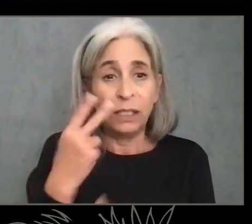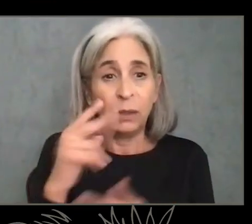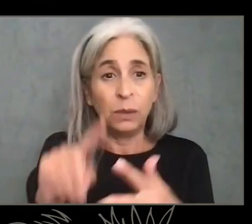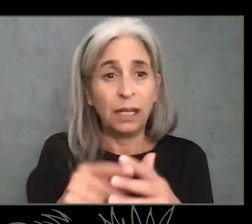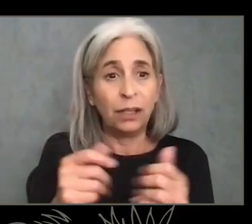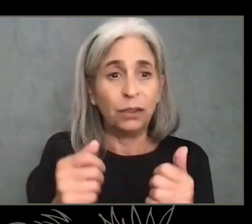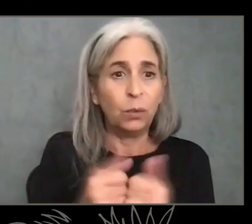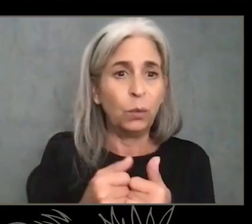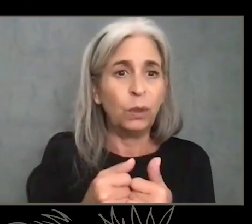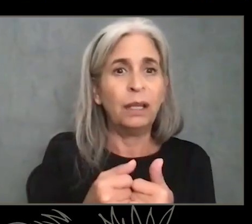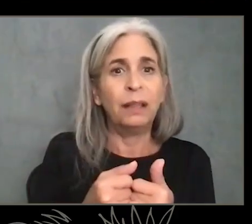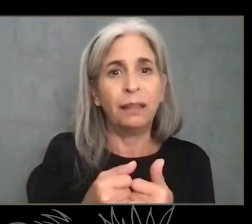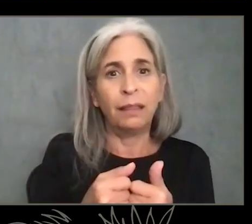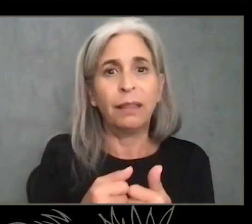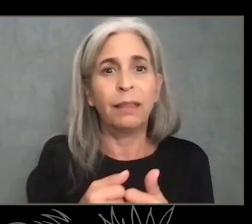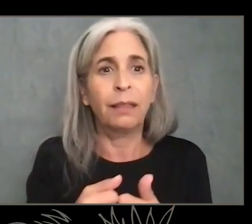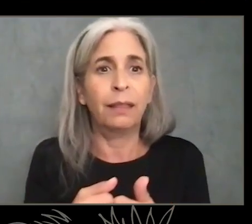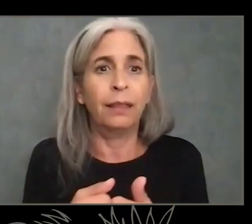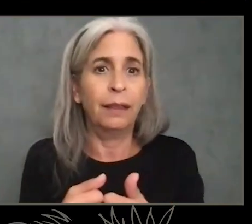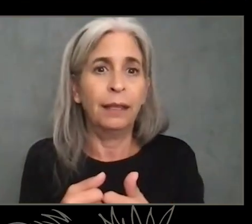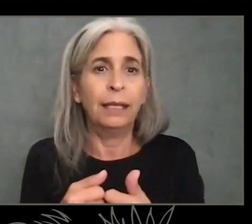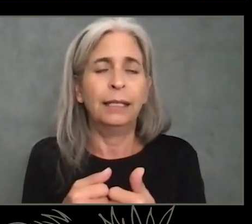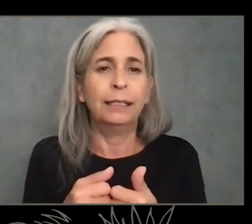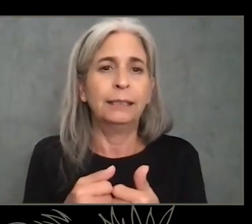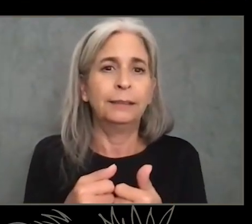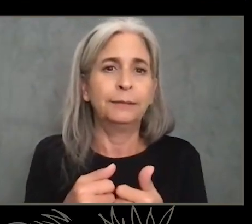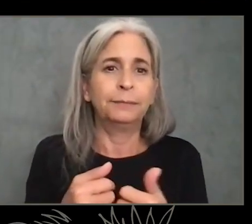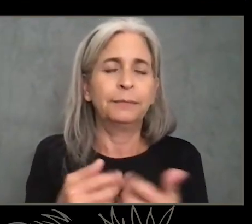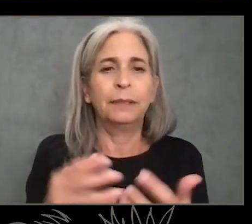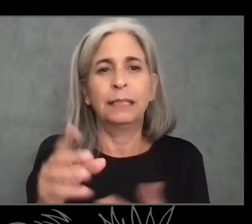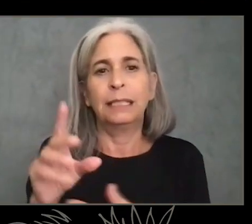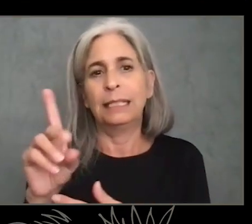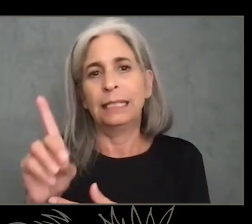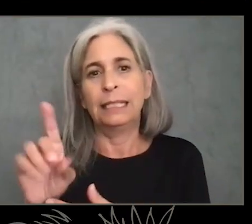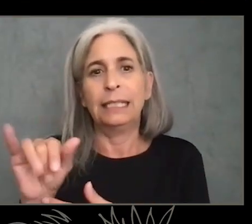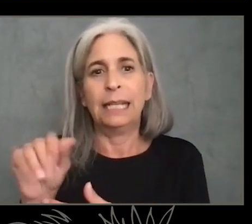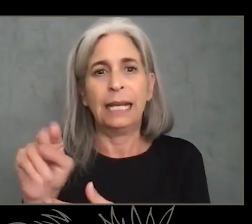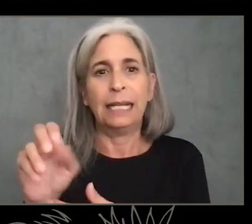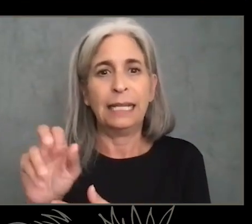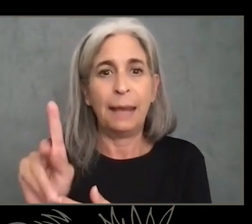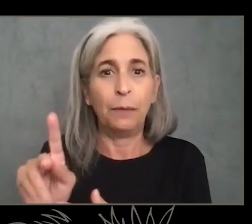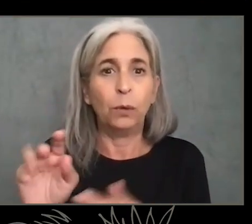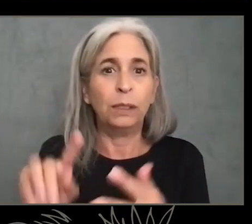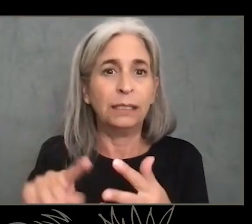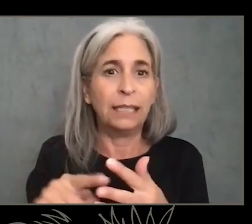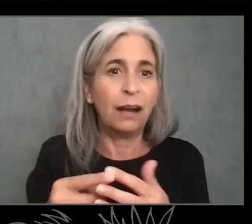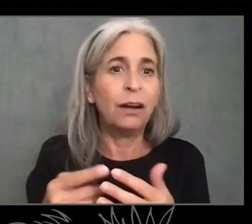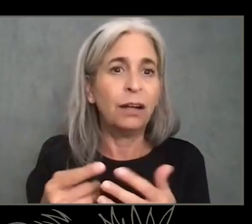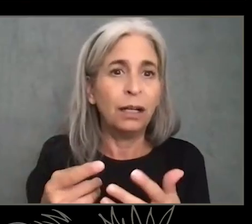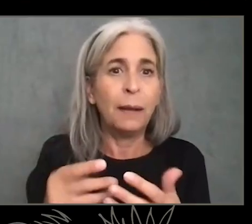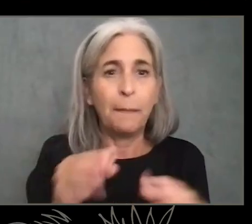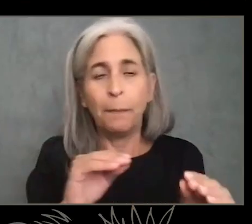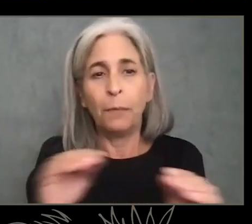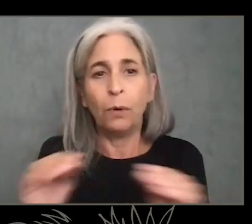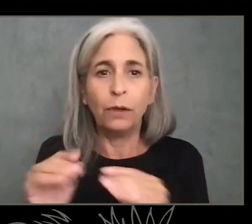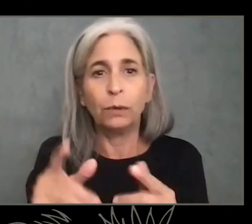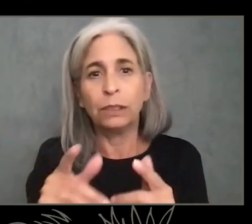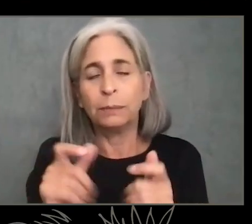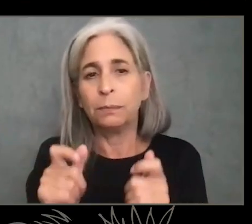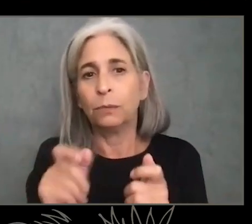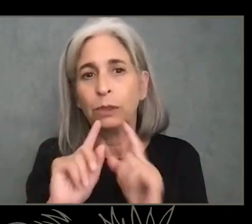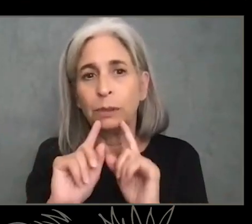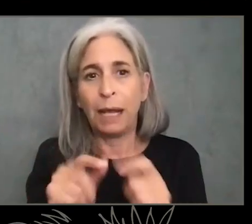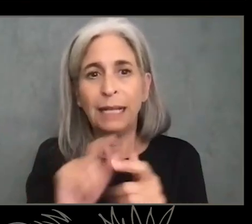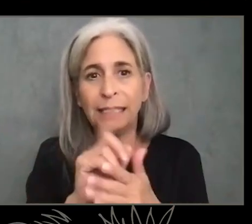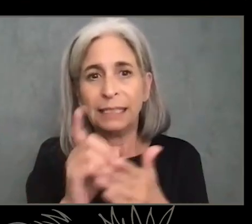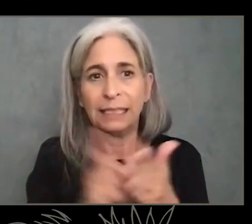started with static pages, and then we talked about dynamic, and then moving about responsive design, and then accessibility,